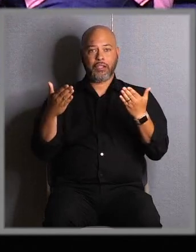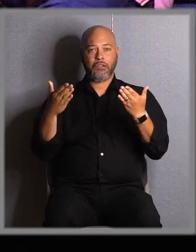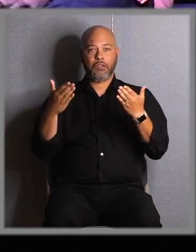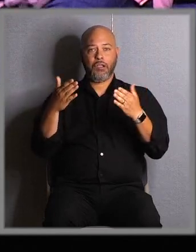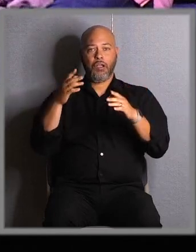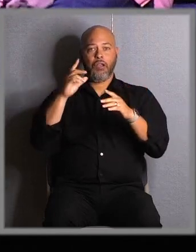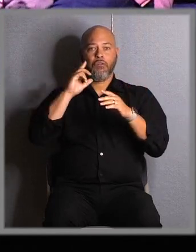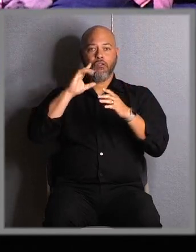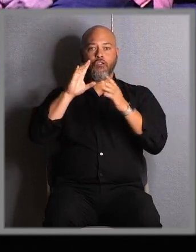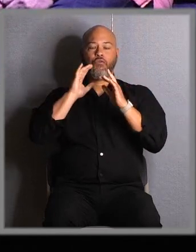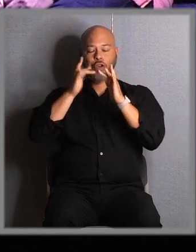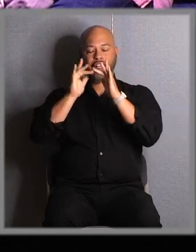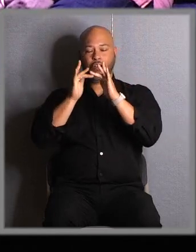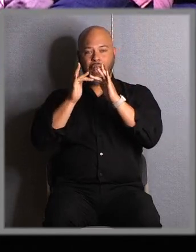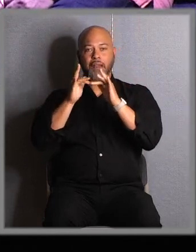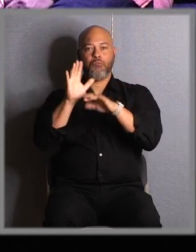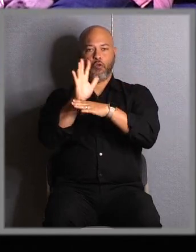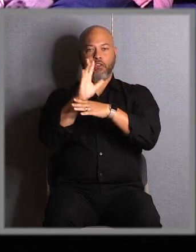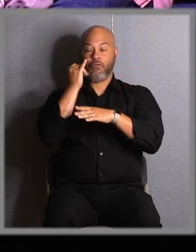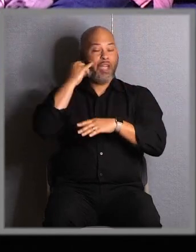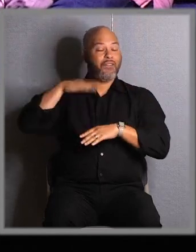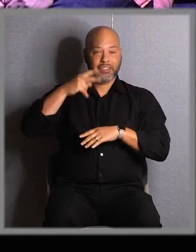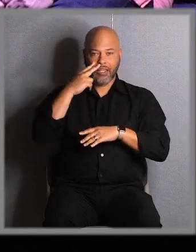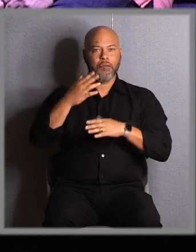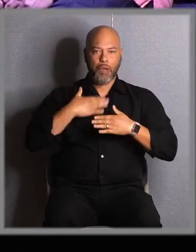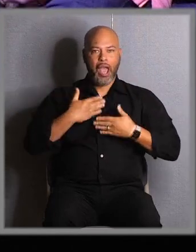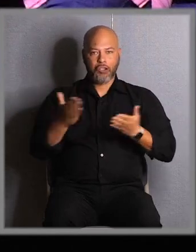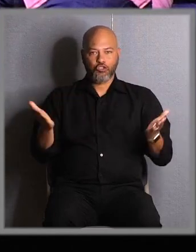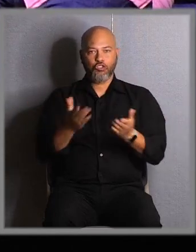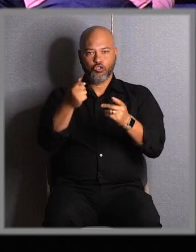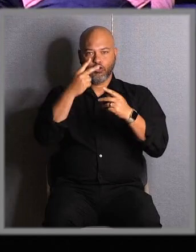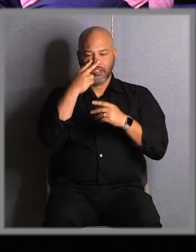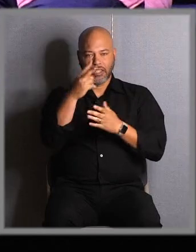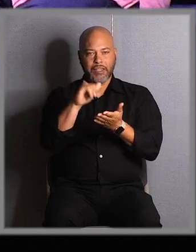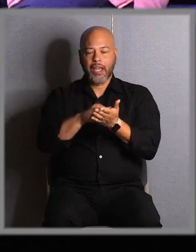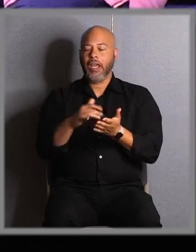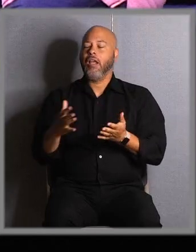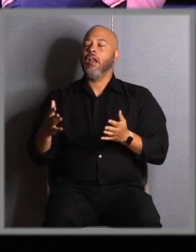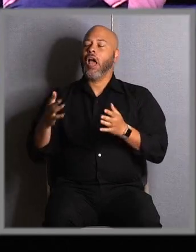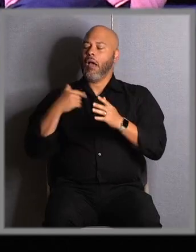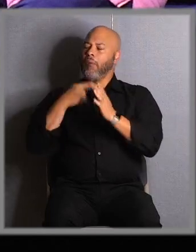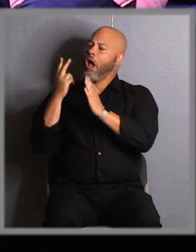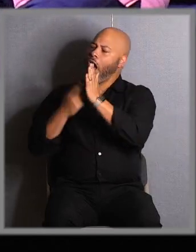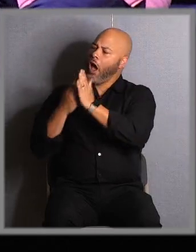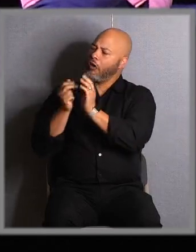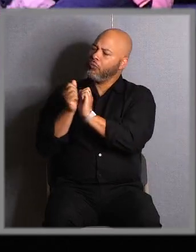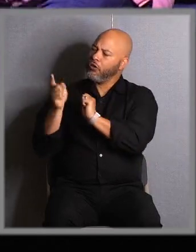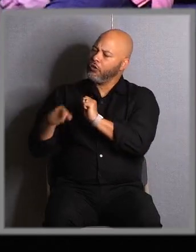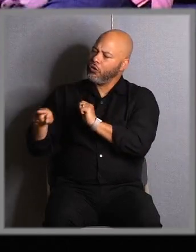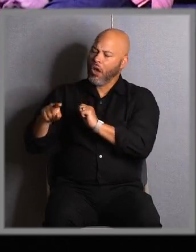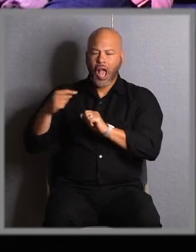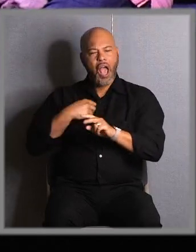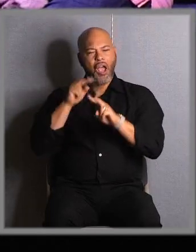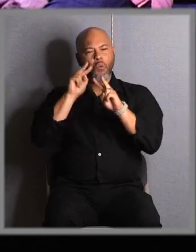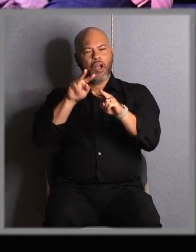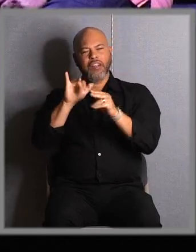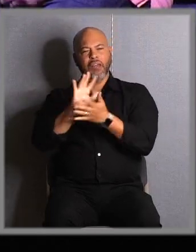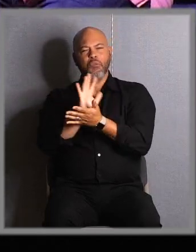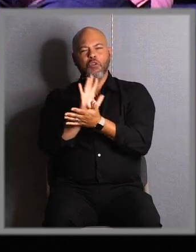haven't seen it, you need to see it. But I've got to be honest with you. I'm watching that movie and I'm